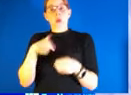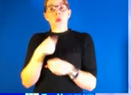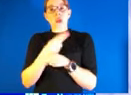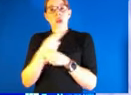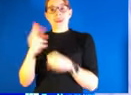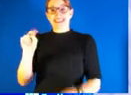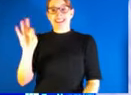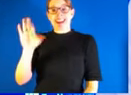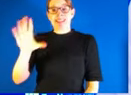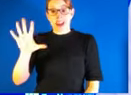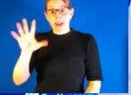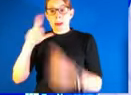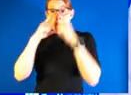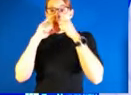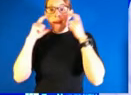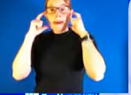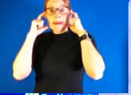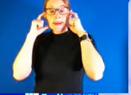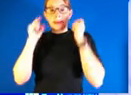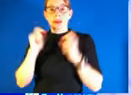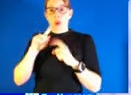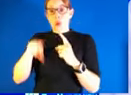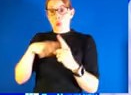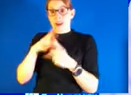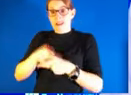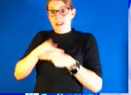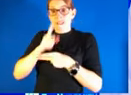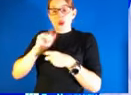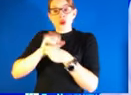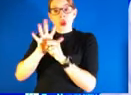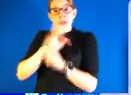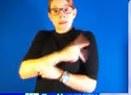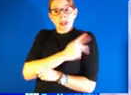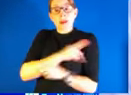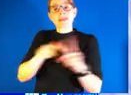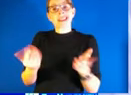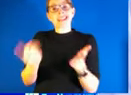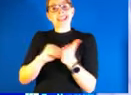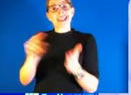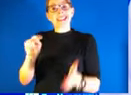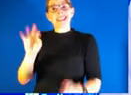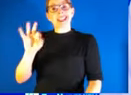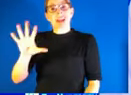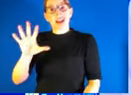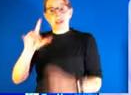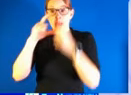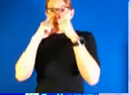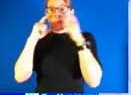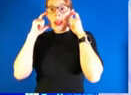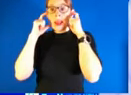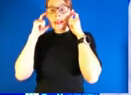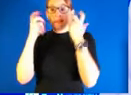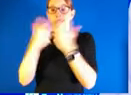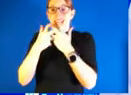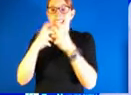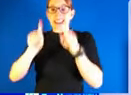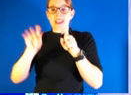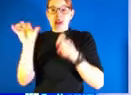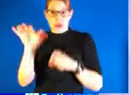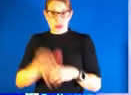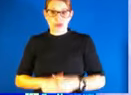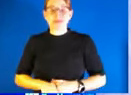N95 masks when caring for COVID patients, but again, those N95 masks are fit tested as well, so there is